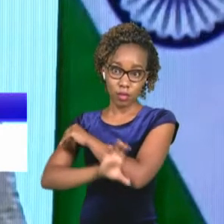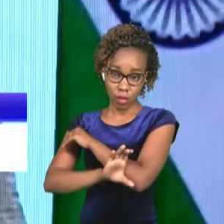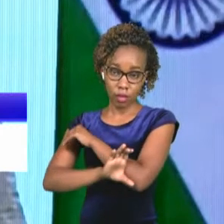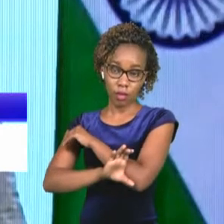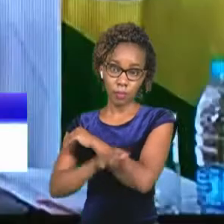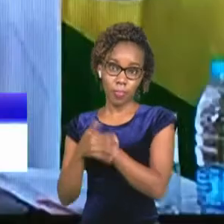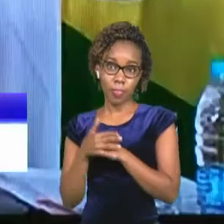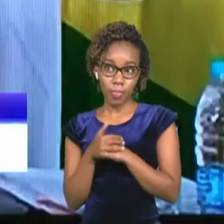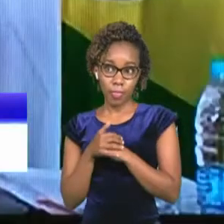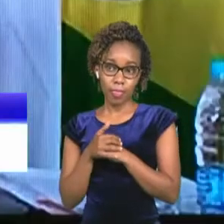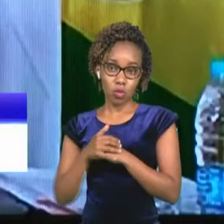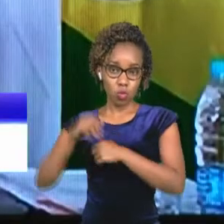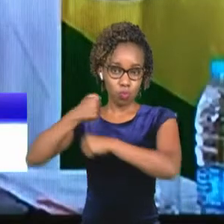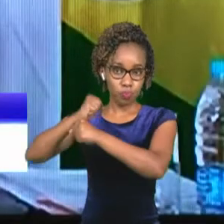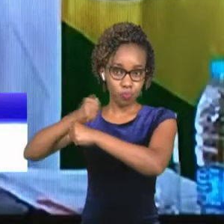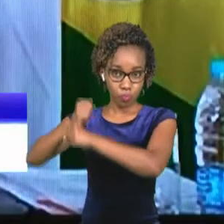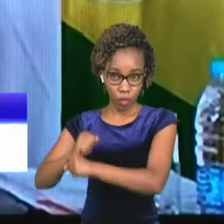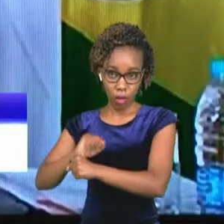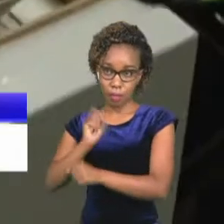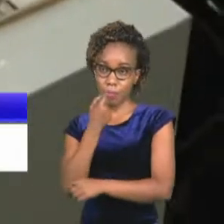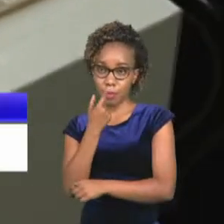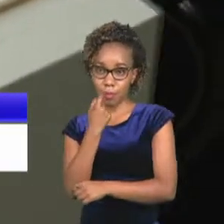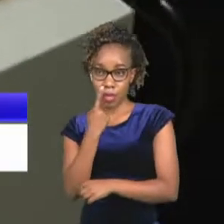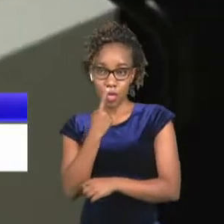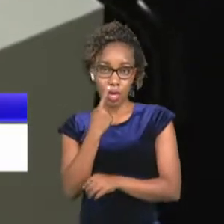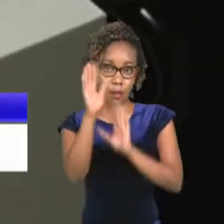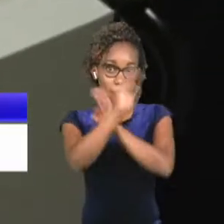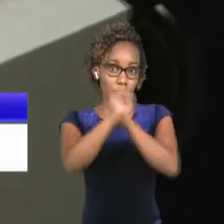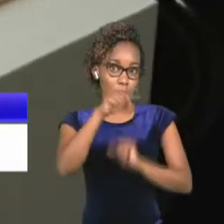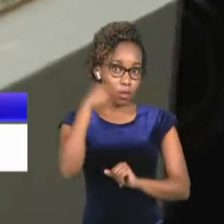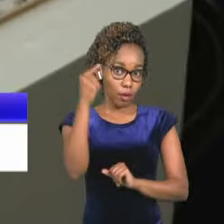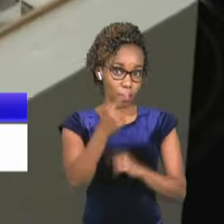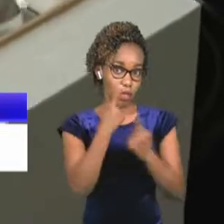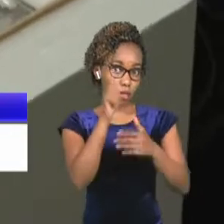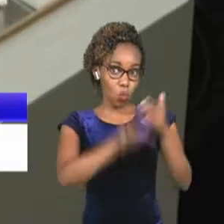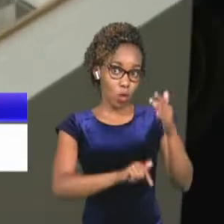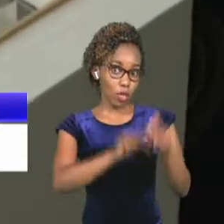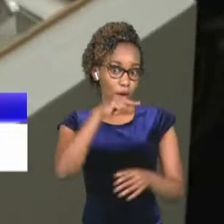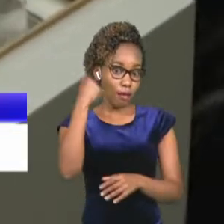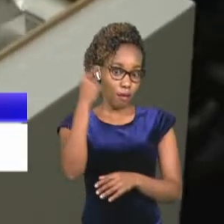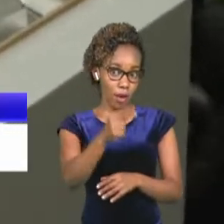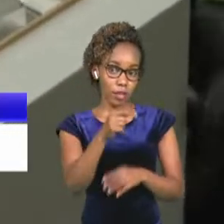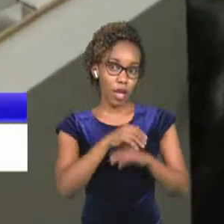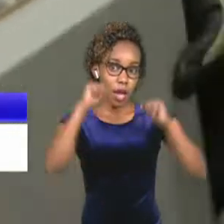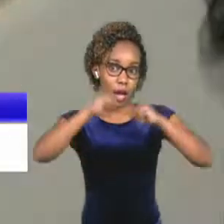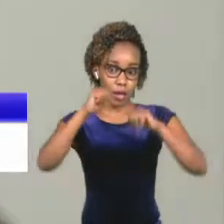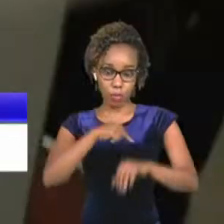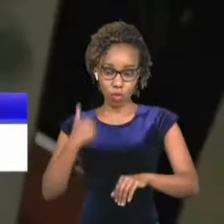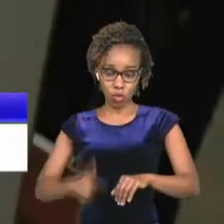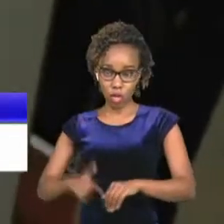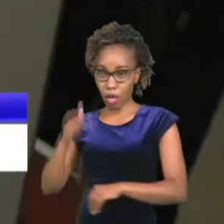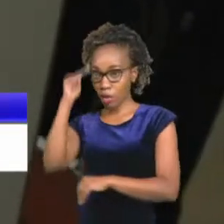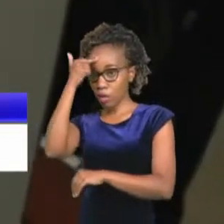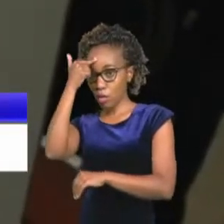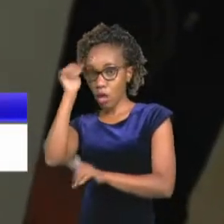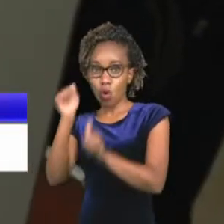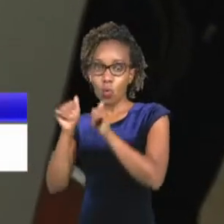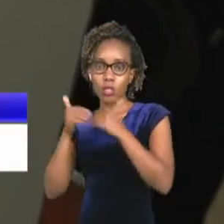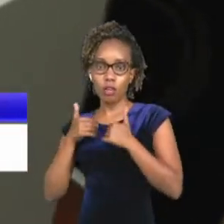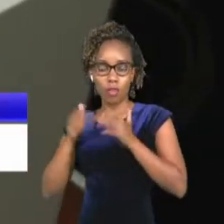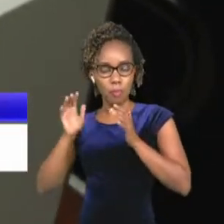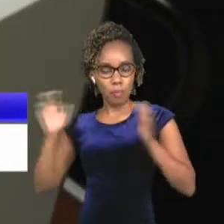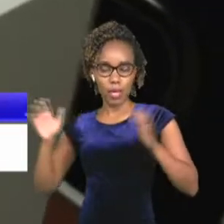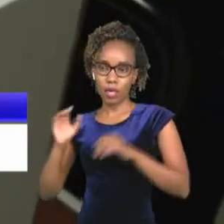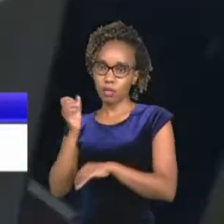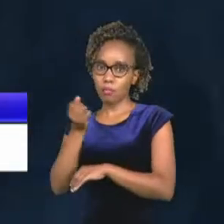countries to mass produce them. Putin noted that Russia has manufacturing agreements with China and India, which hosts the world's